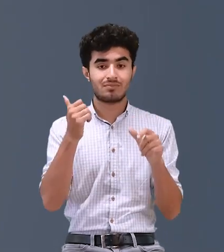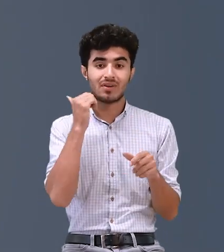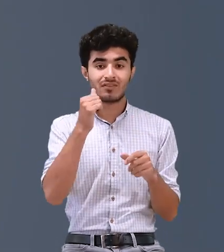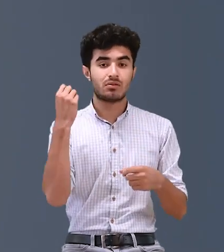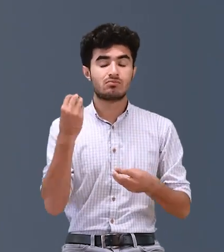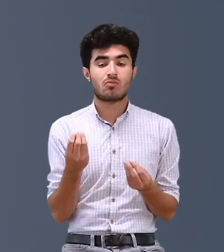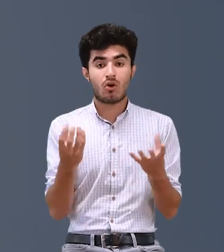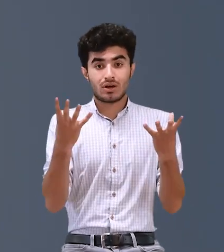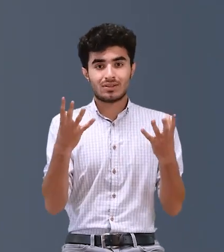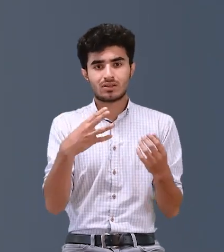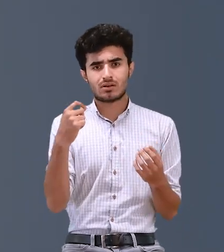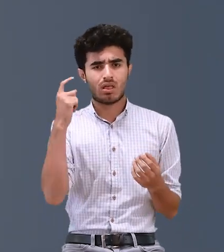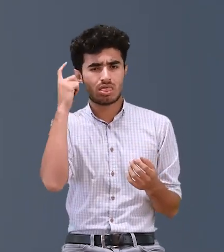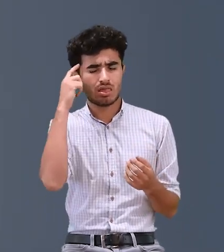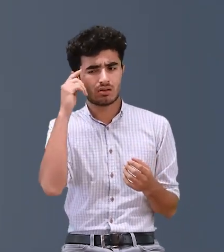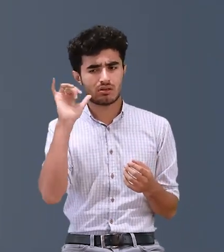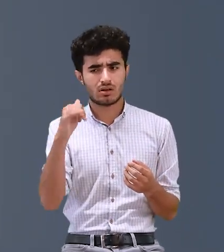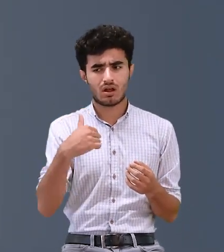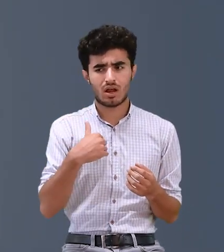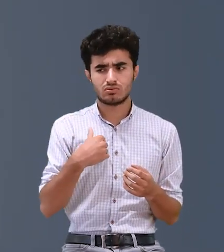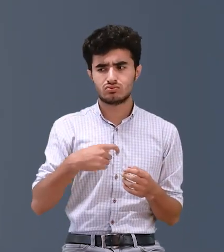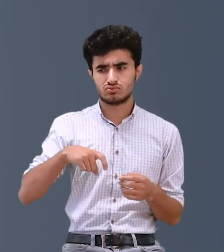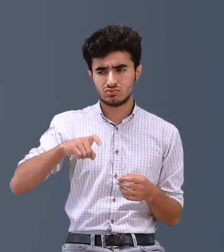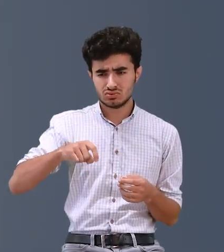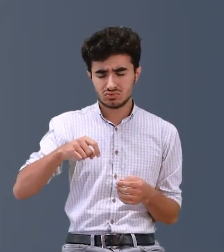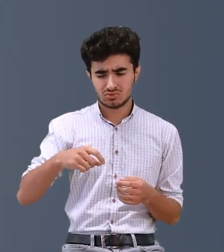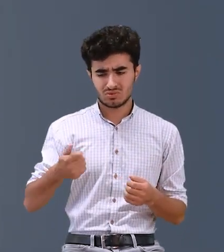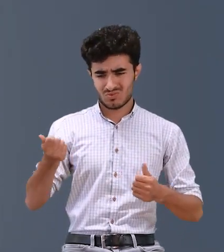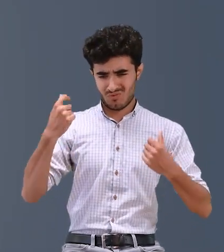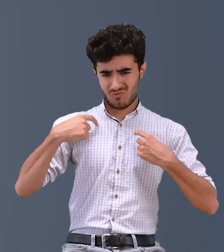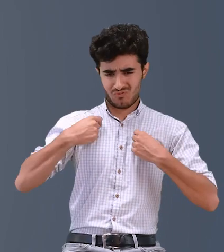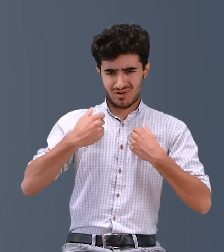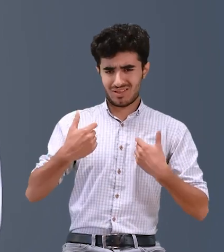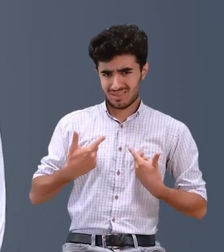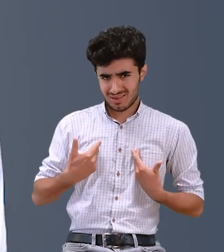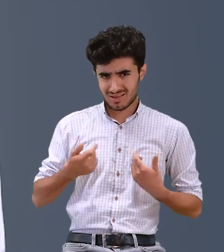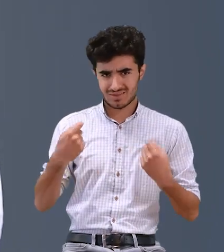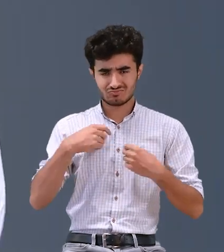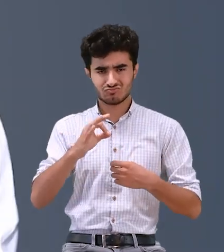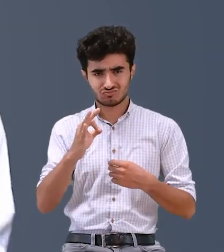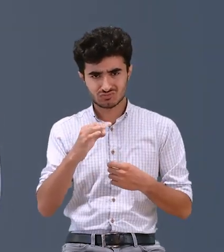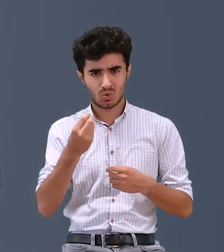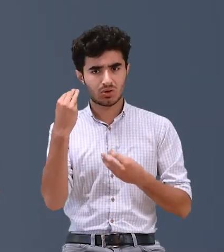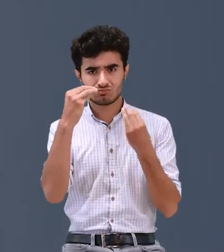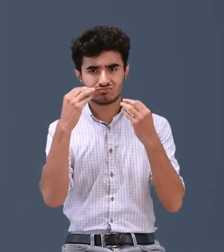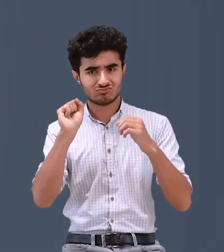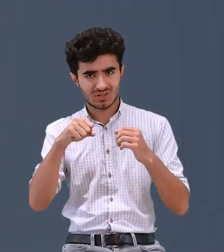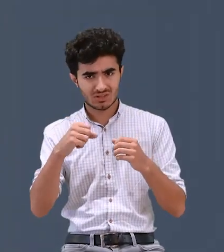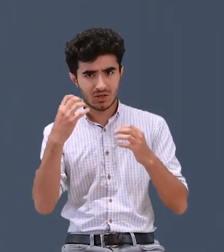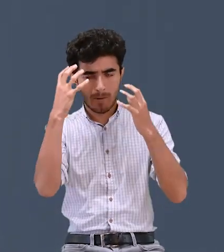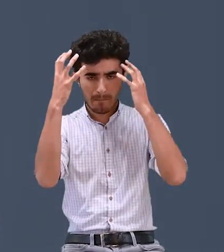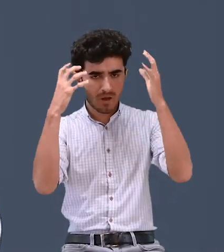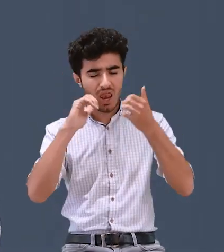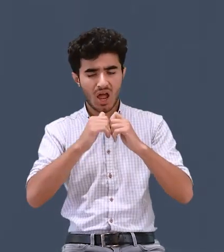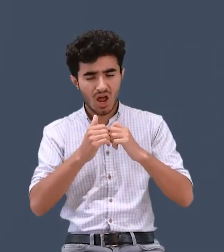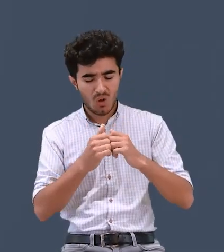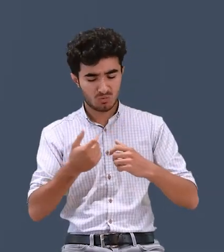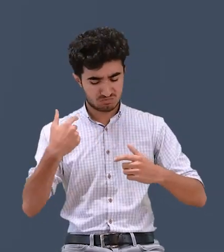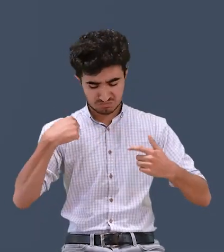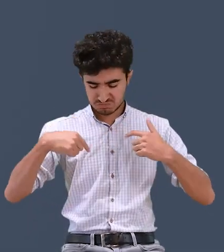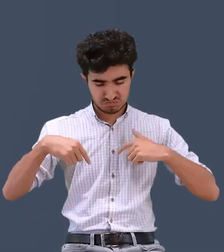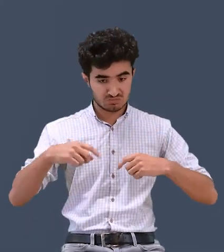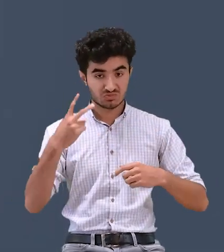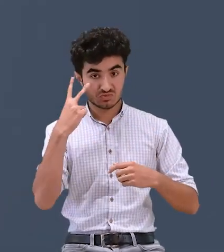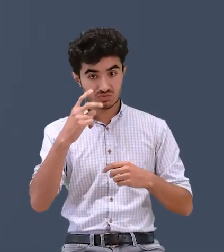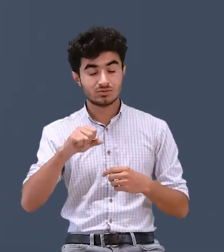up every morning and thinking, should I be wearing this? Should I be doing this? Should I be doing my hair this way?